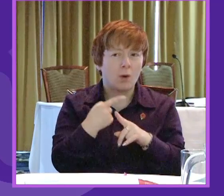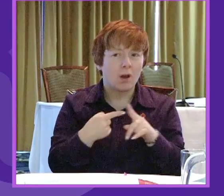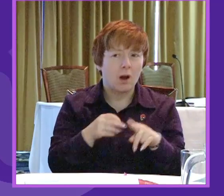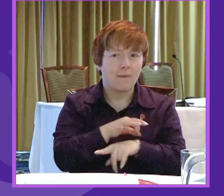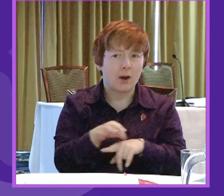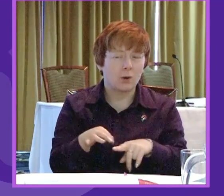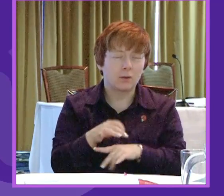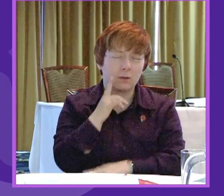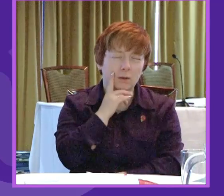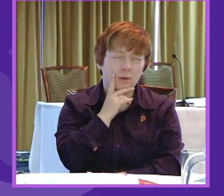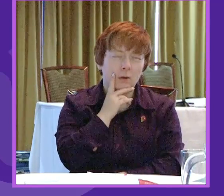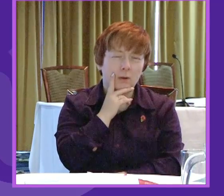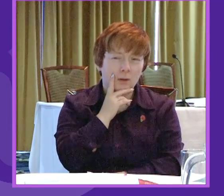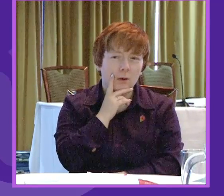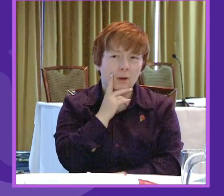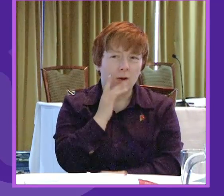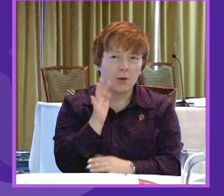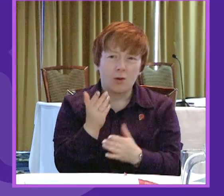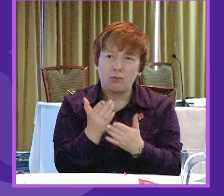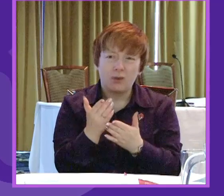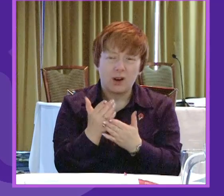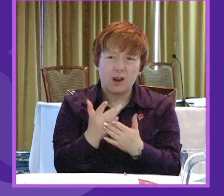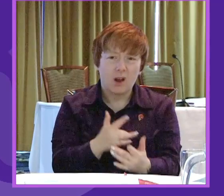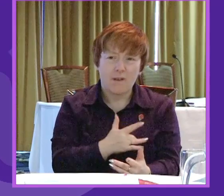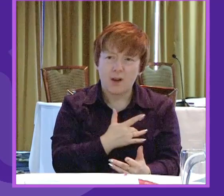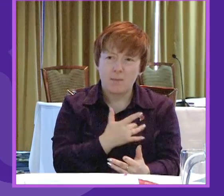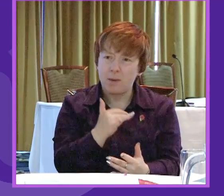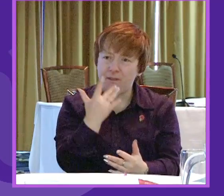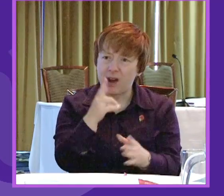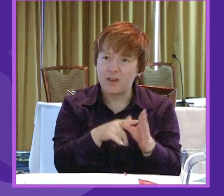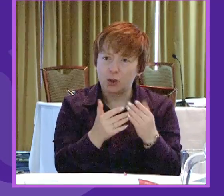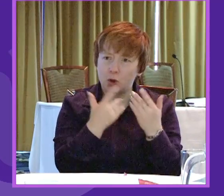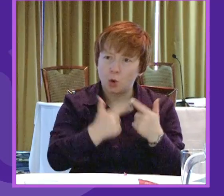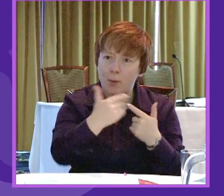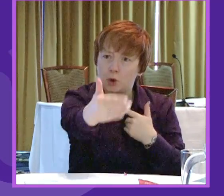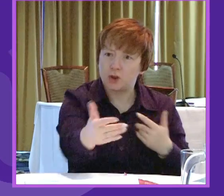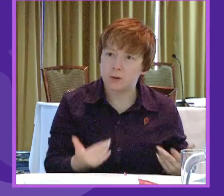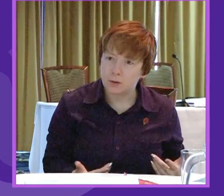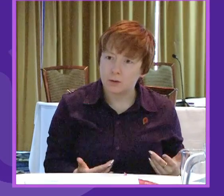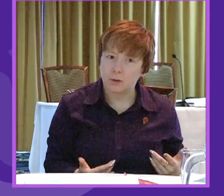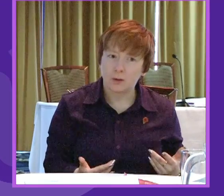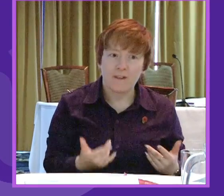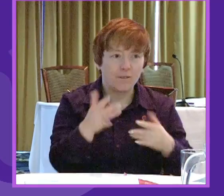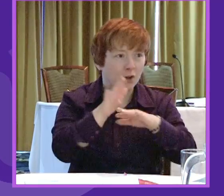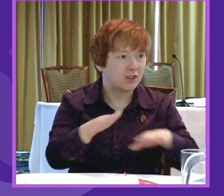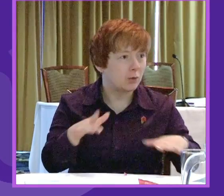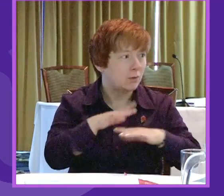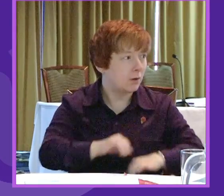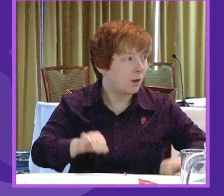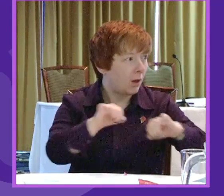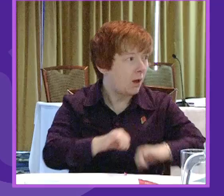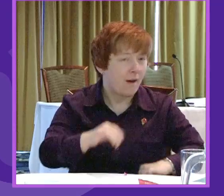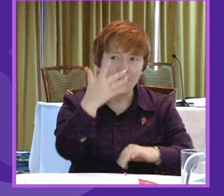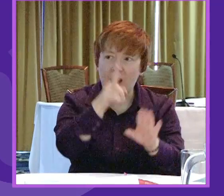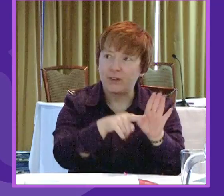in the last hour and a half, I actually sat here and remembered that actually 5 years is too short, is too long. Is too long.